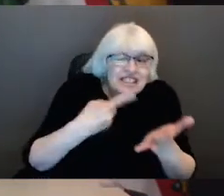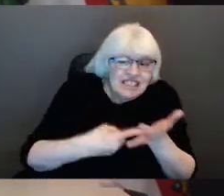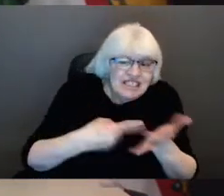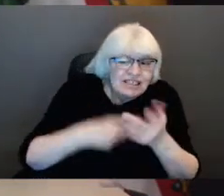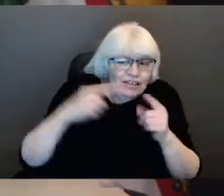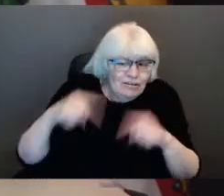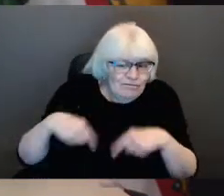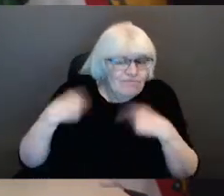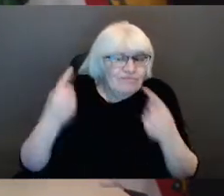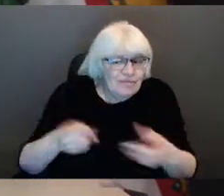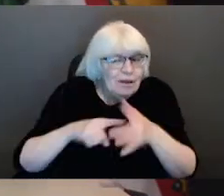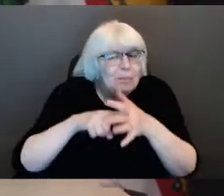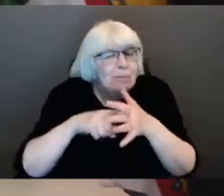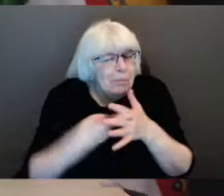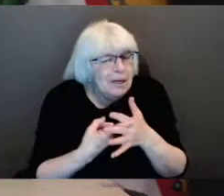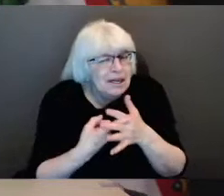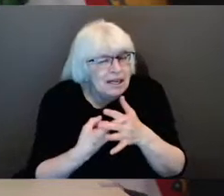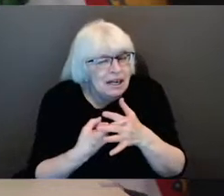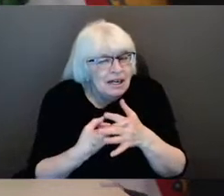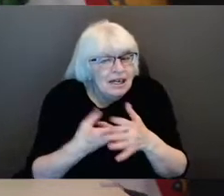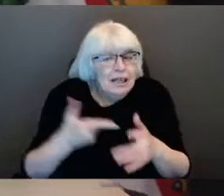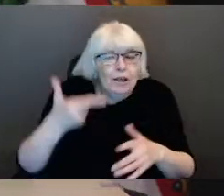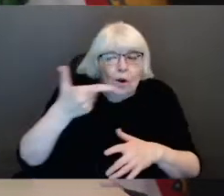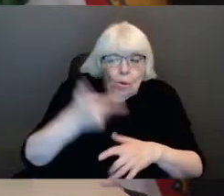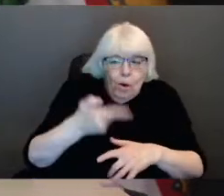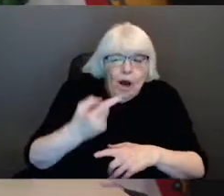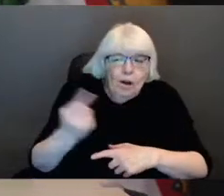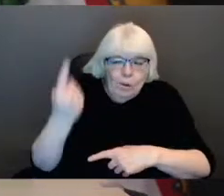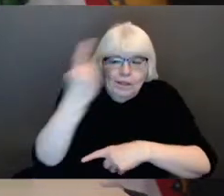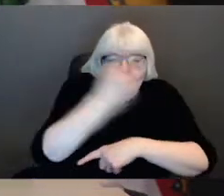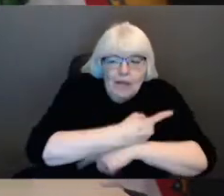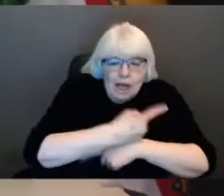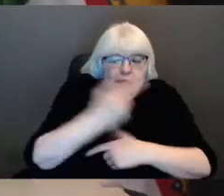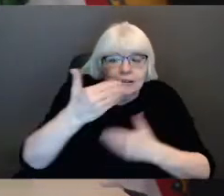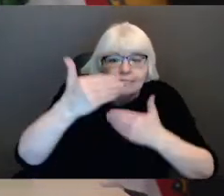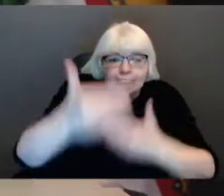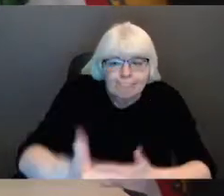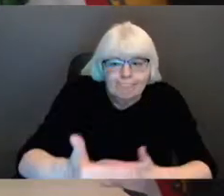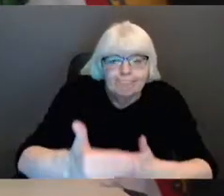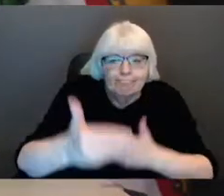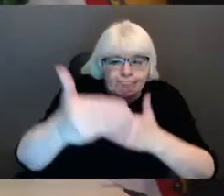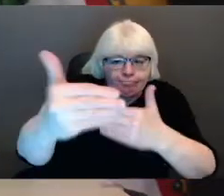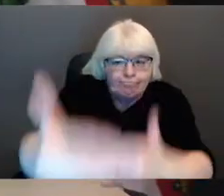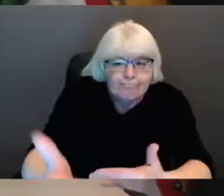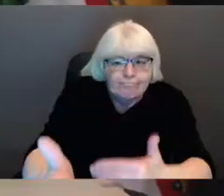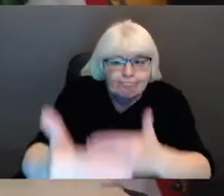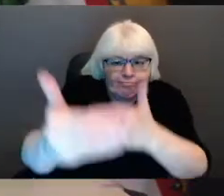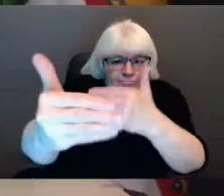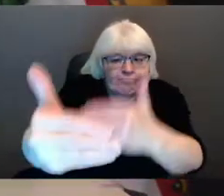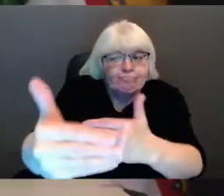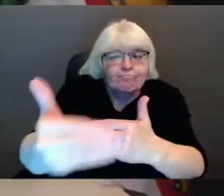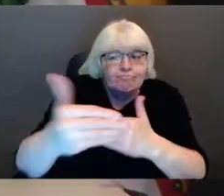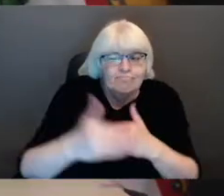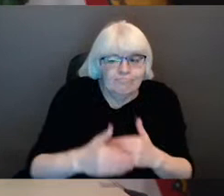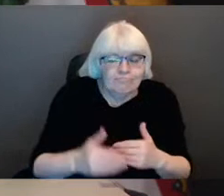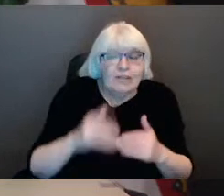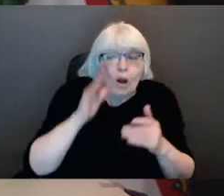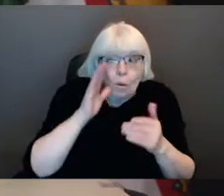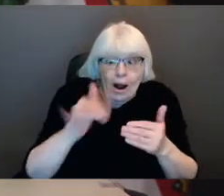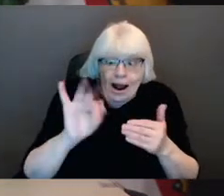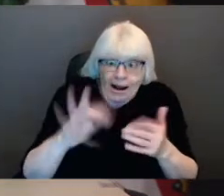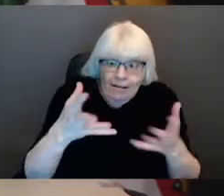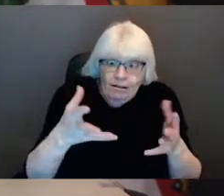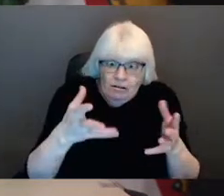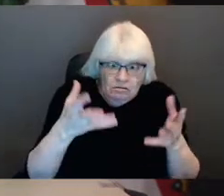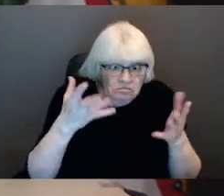increments. So that's essentially what we're looking at. If we're able to go faster, we certainly will do that, but it will be based on that. But